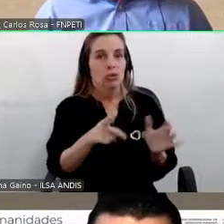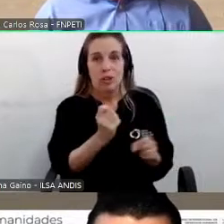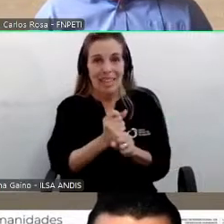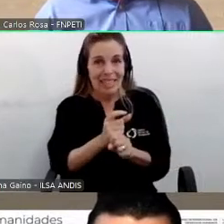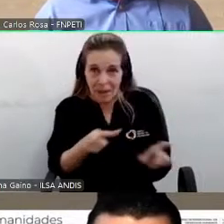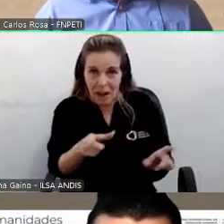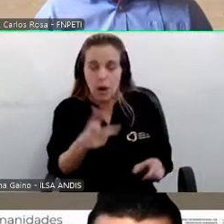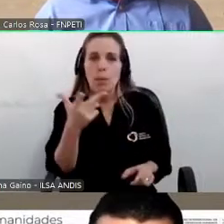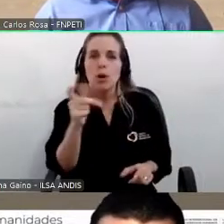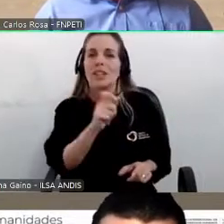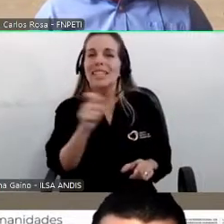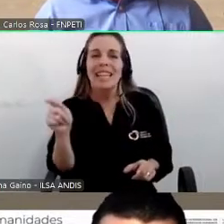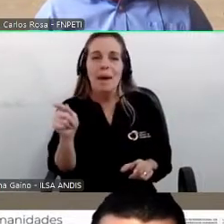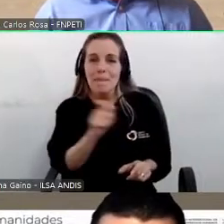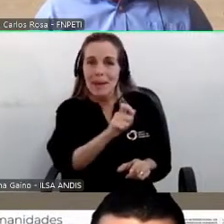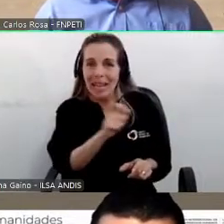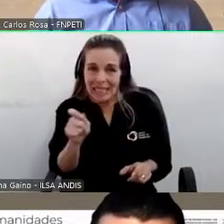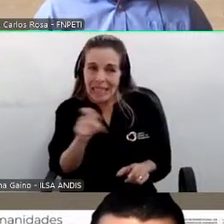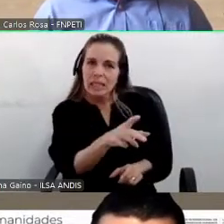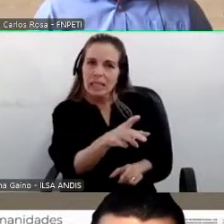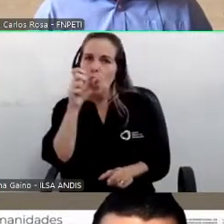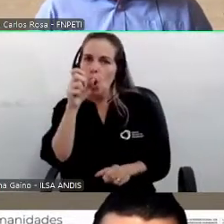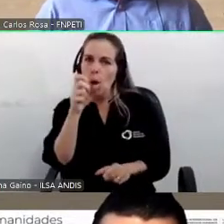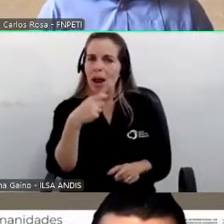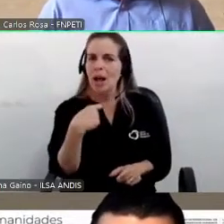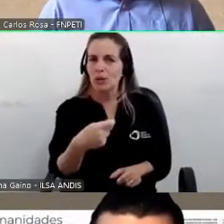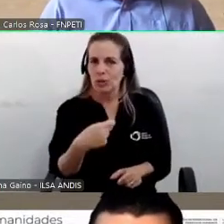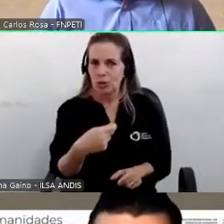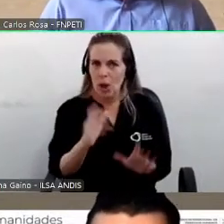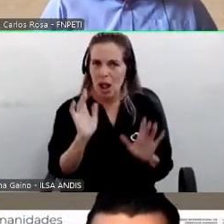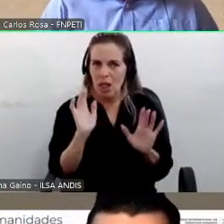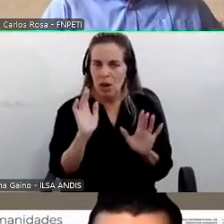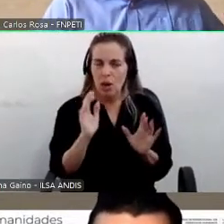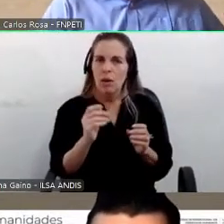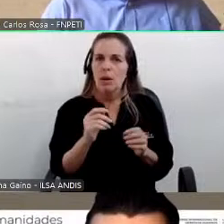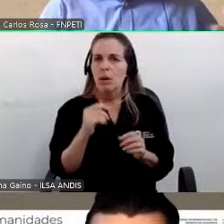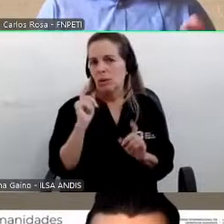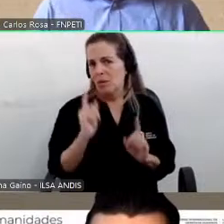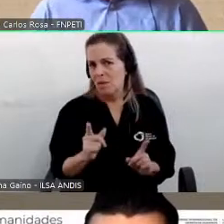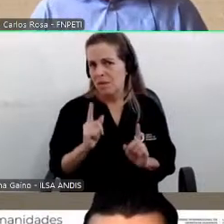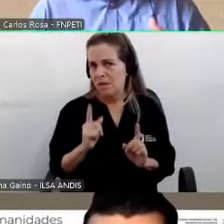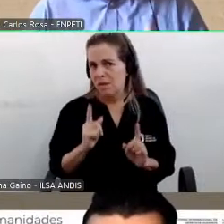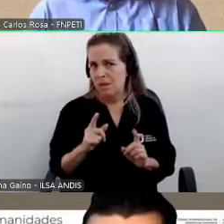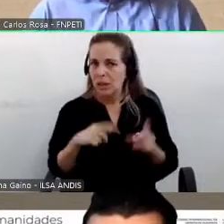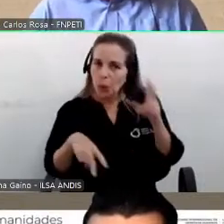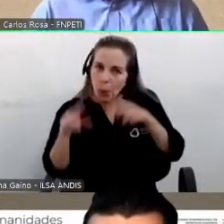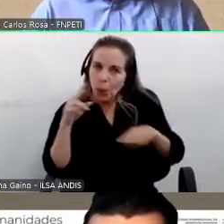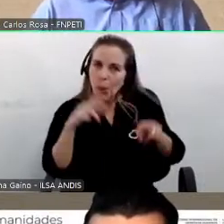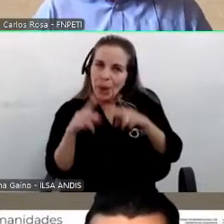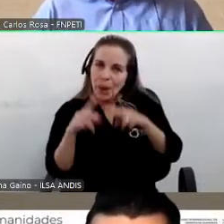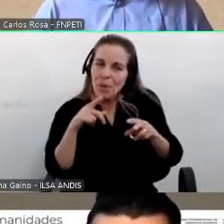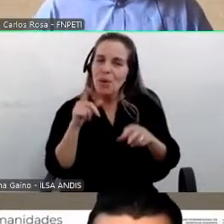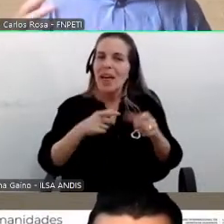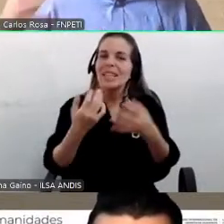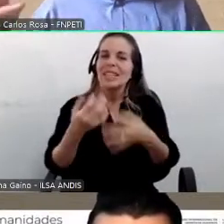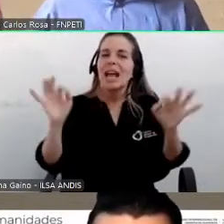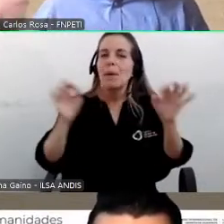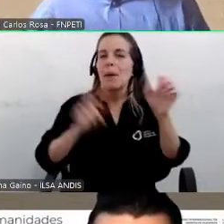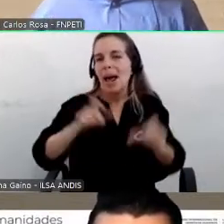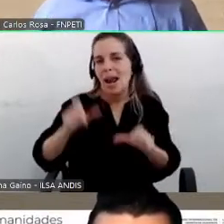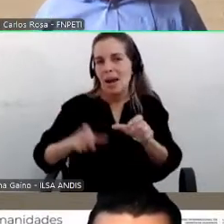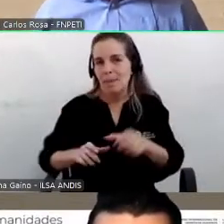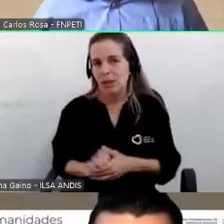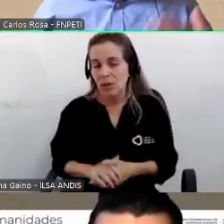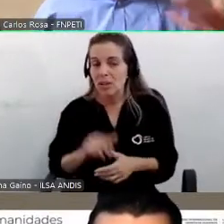despite all of that, more and more workers are rescued from this kind of labor. And of course, it has to do with the capacity of the government